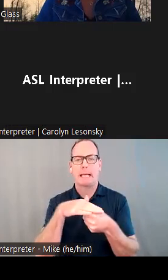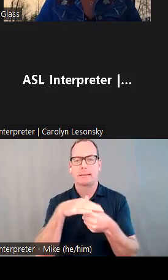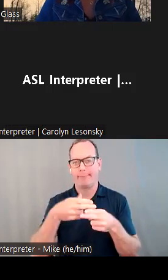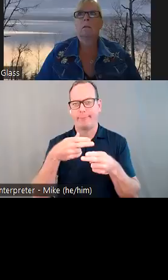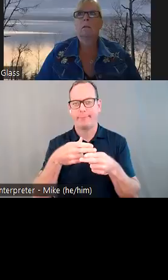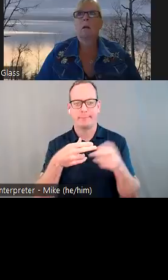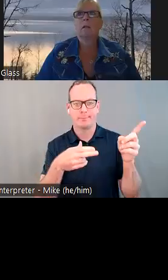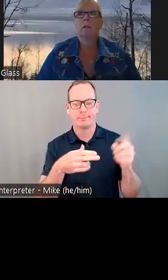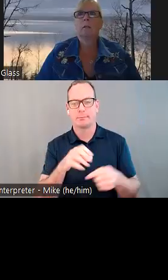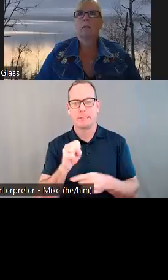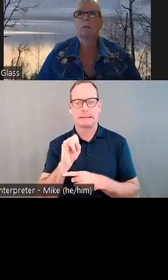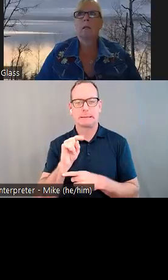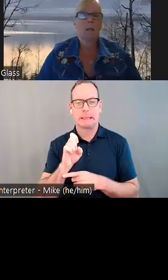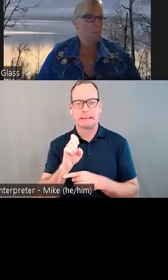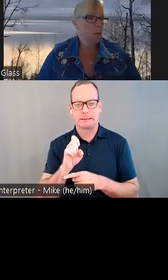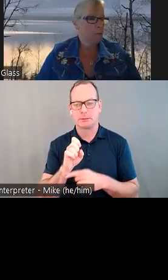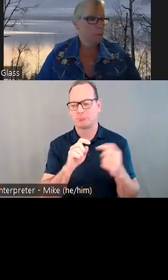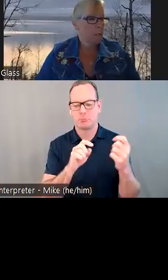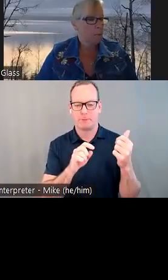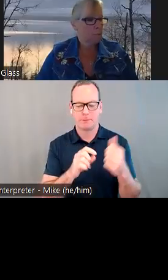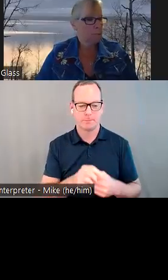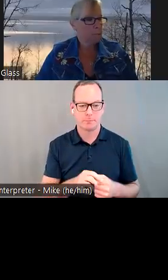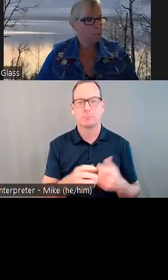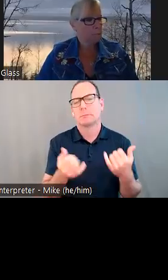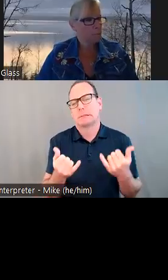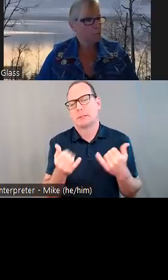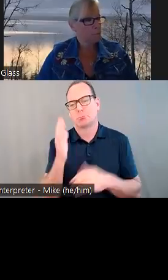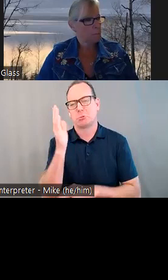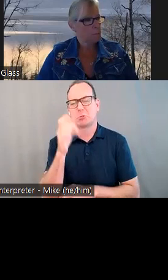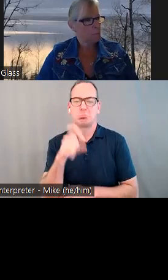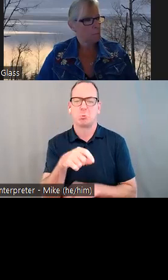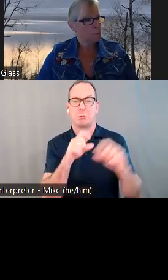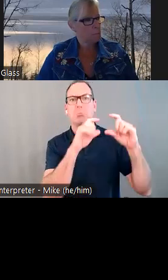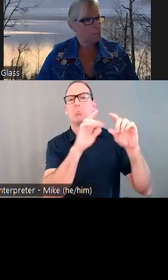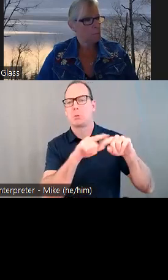to not include the site name here for today.